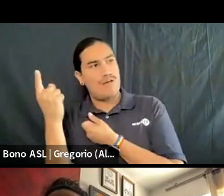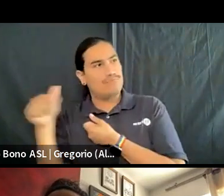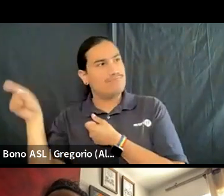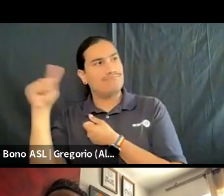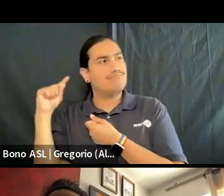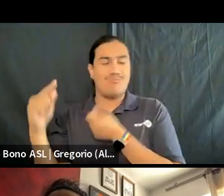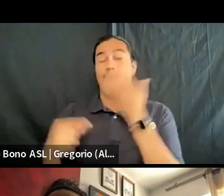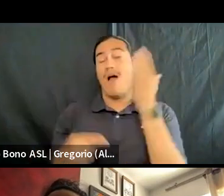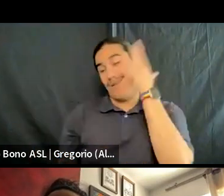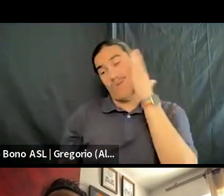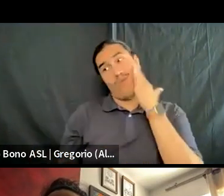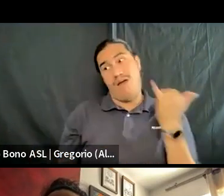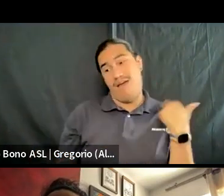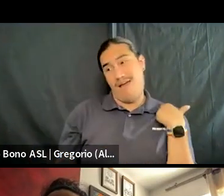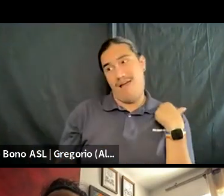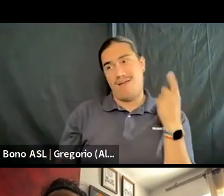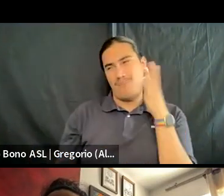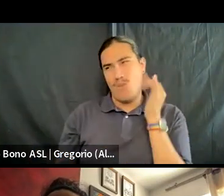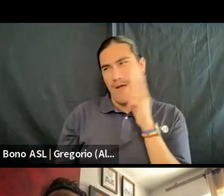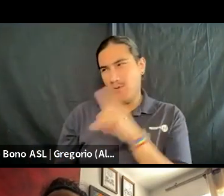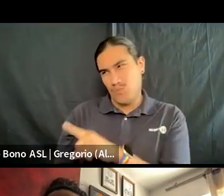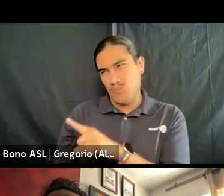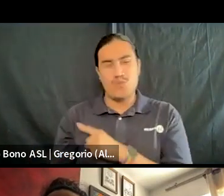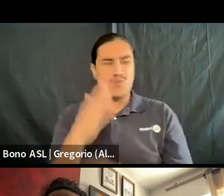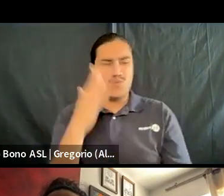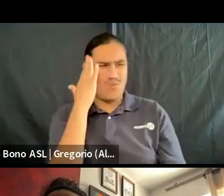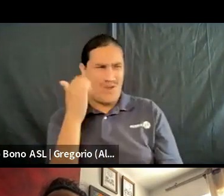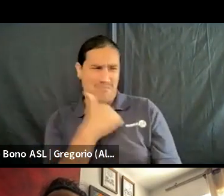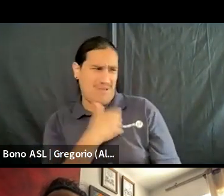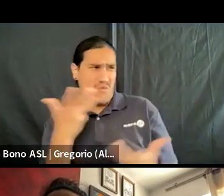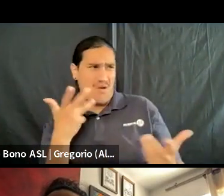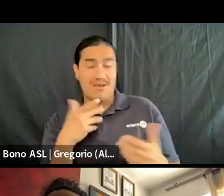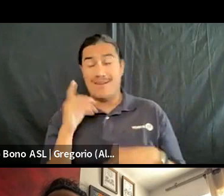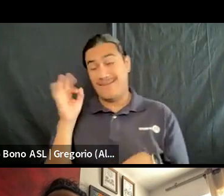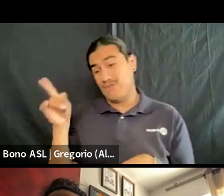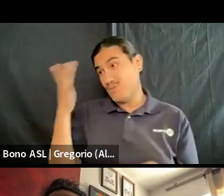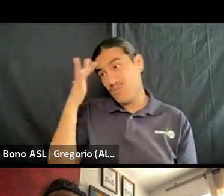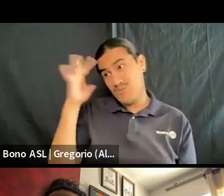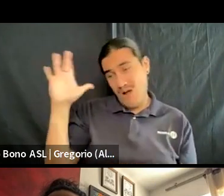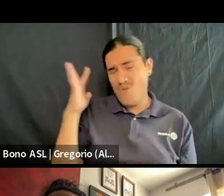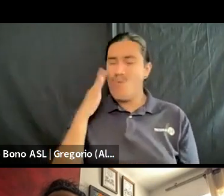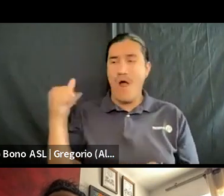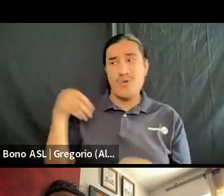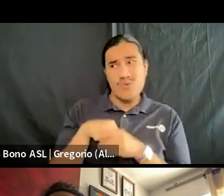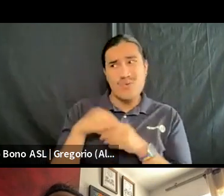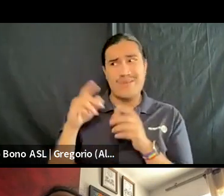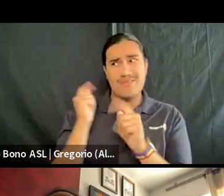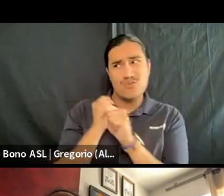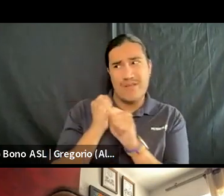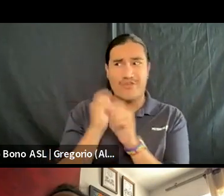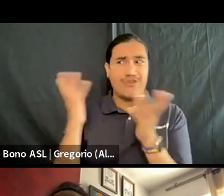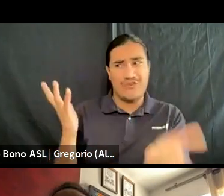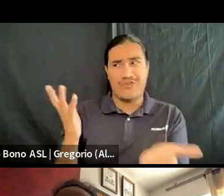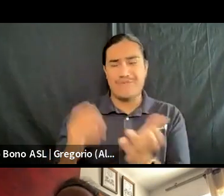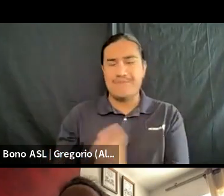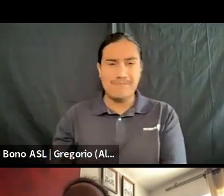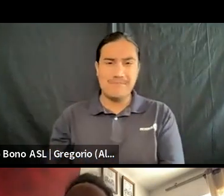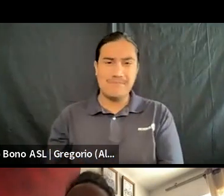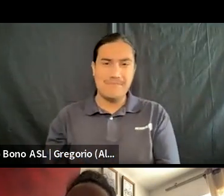know why I am, but why are you? Why am I what? If you're so smart, why are you in the trailer?